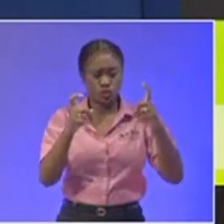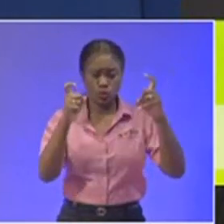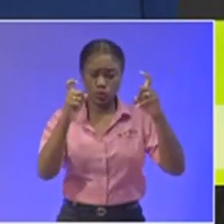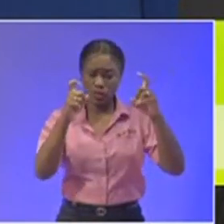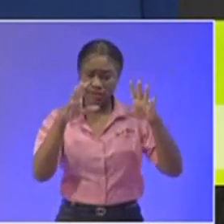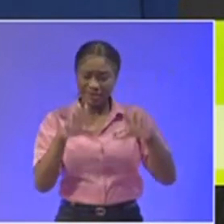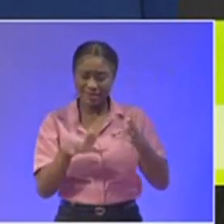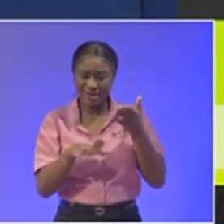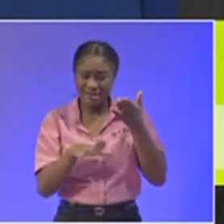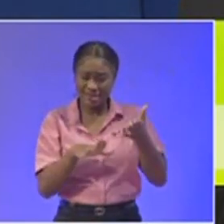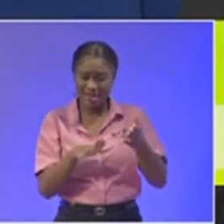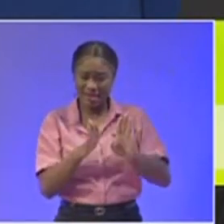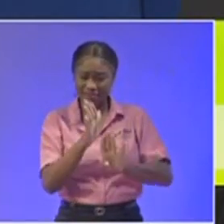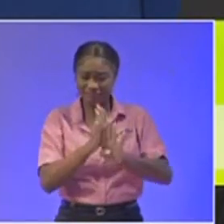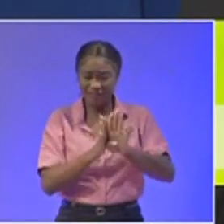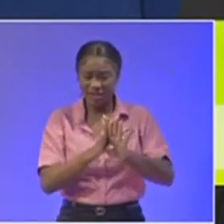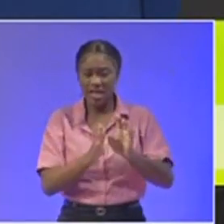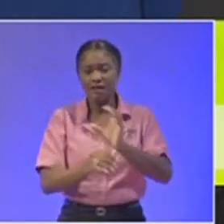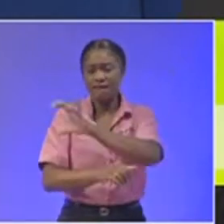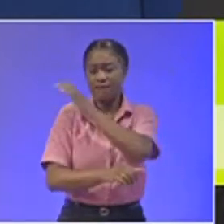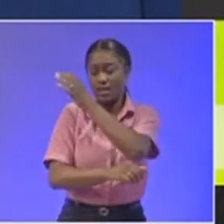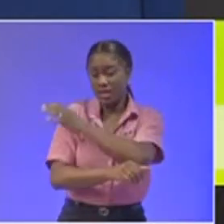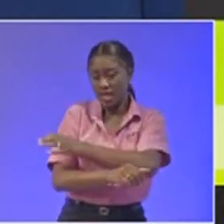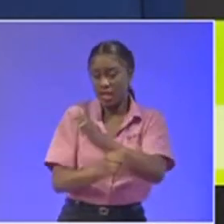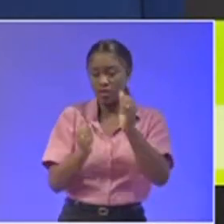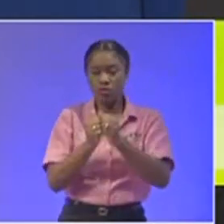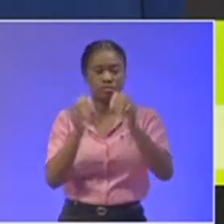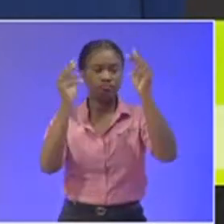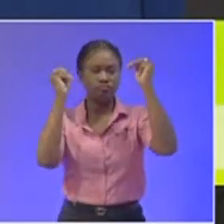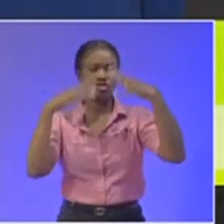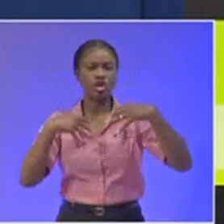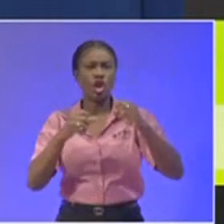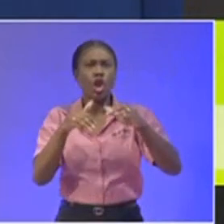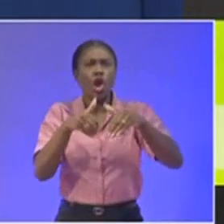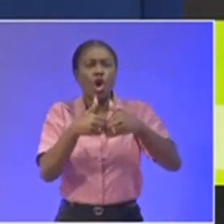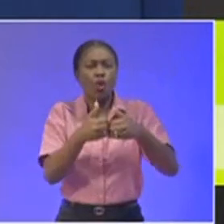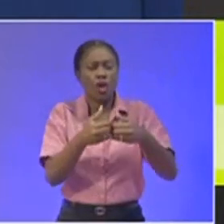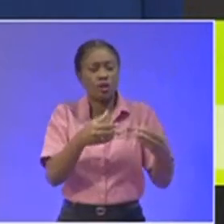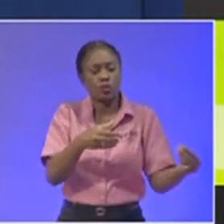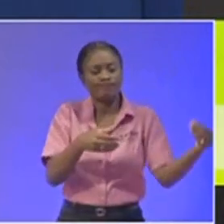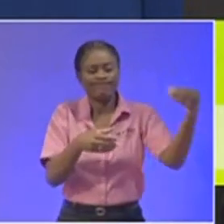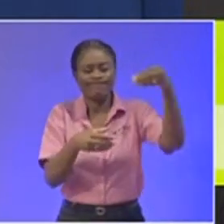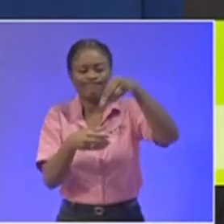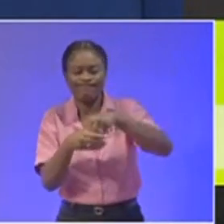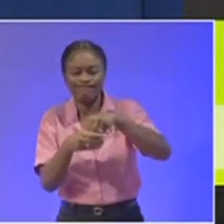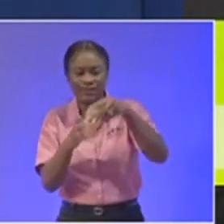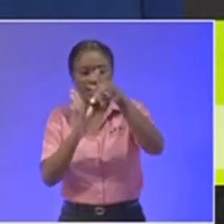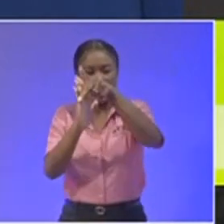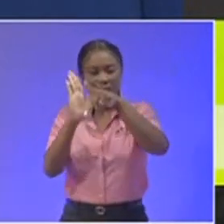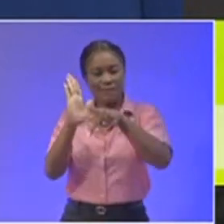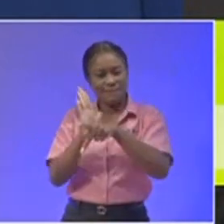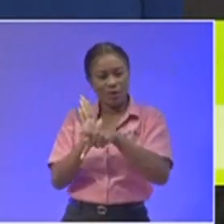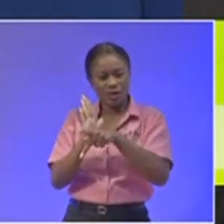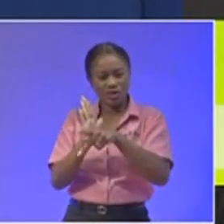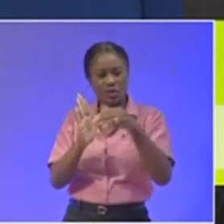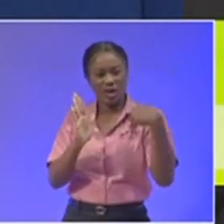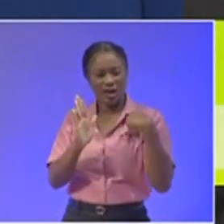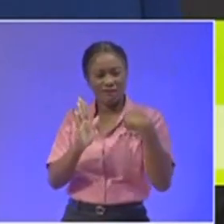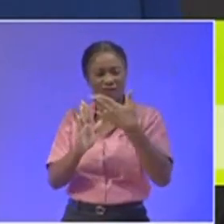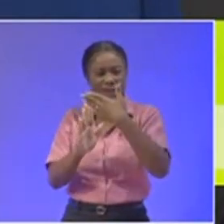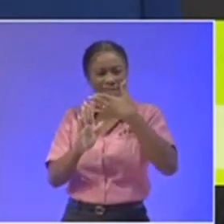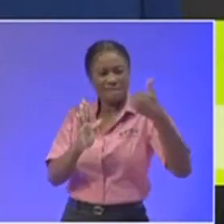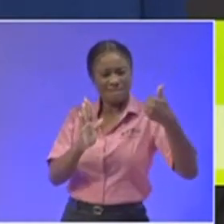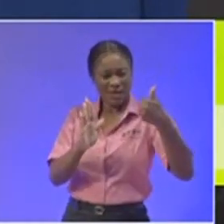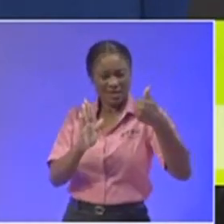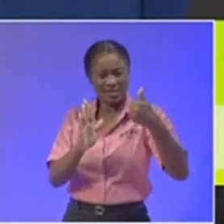done through developmental clinics in Ministry of Health, how can we build that into the policy so that we have formalized structures